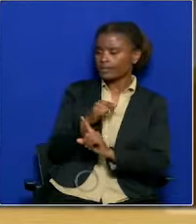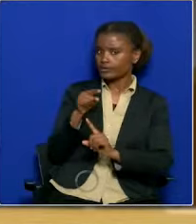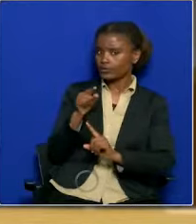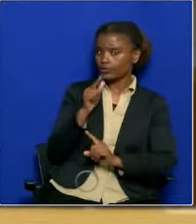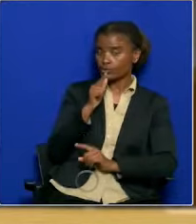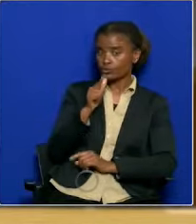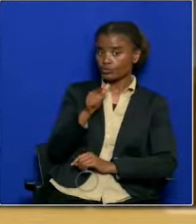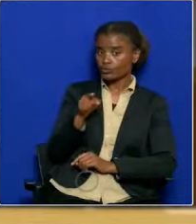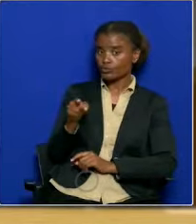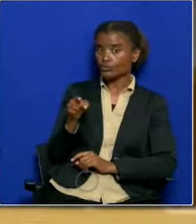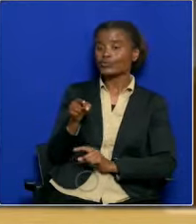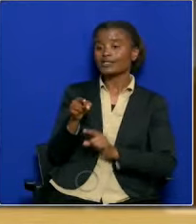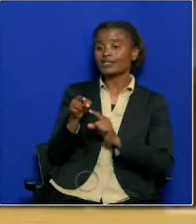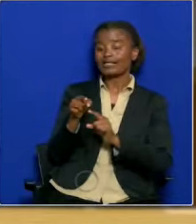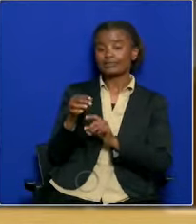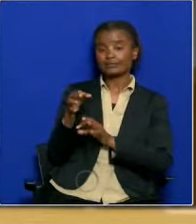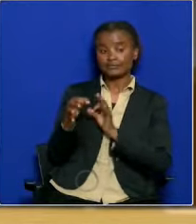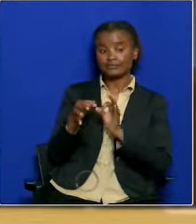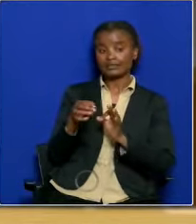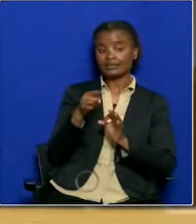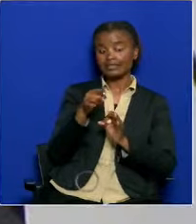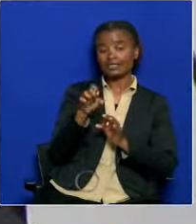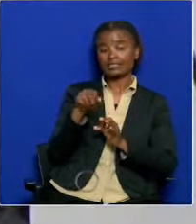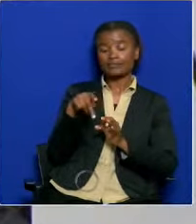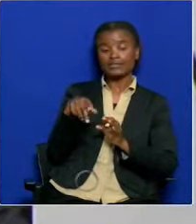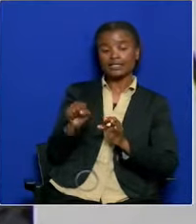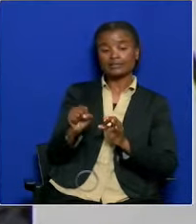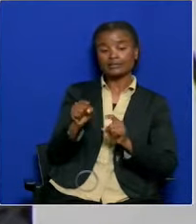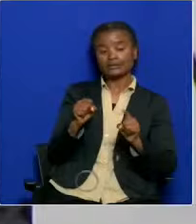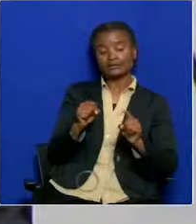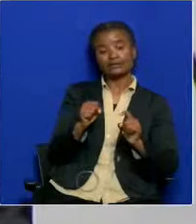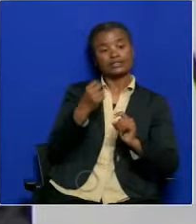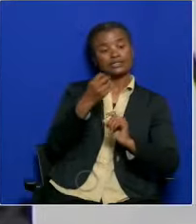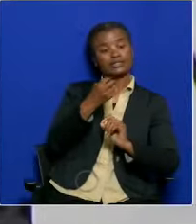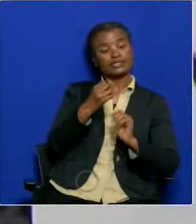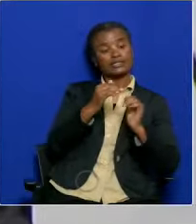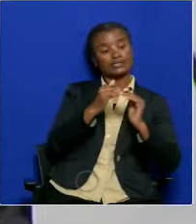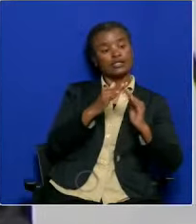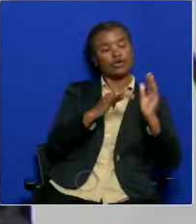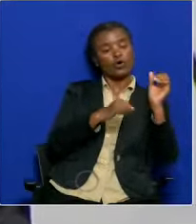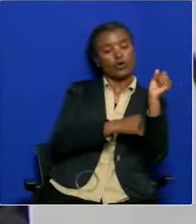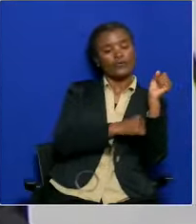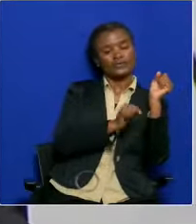operation going on. No. He would have. No, we didn't even talk about that.